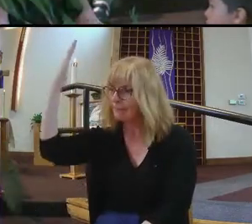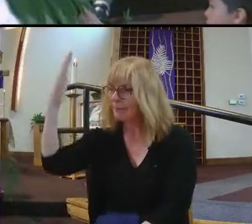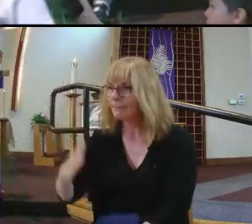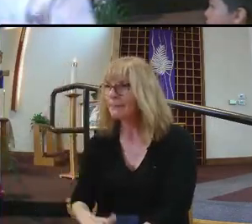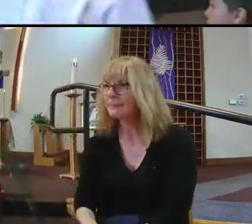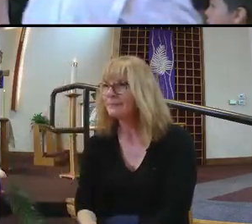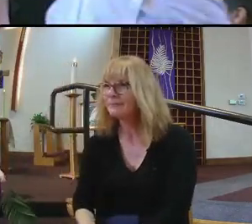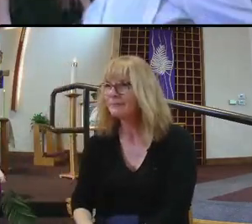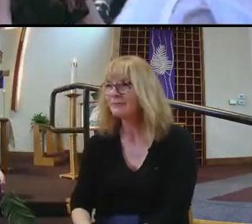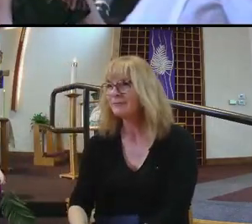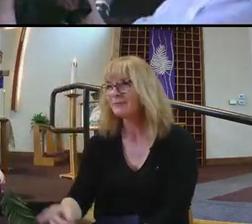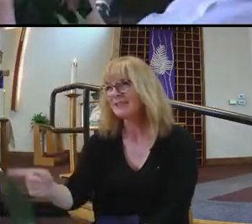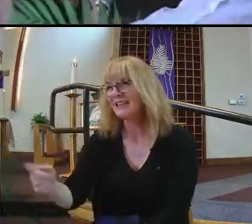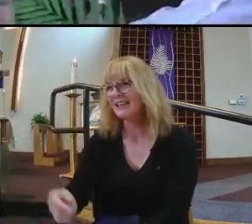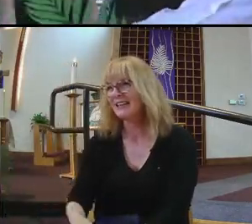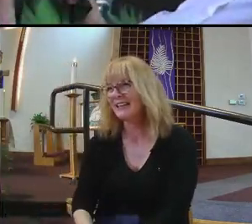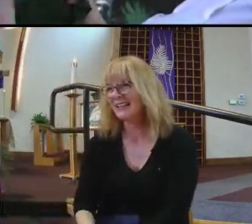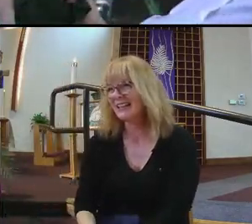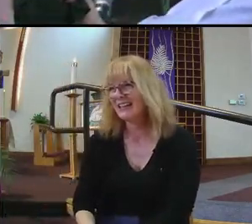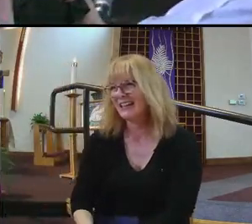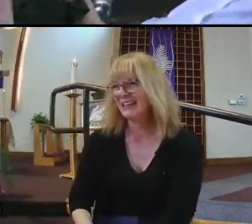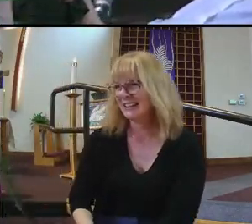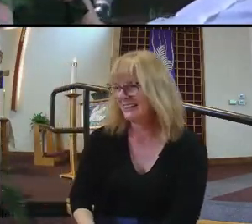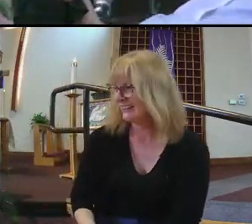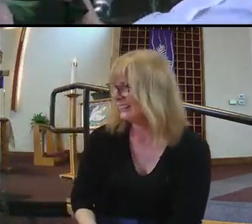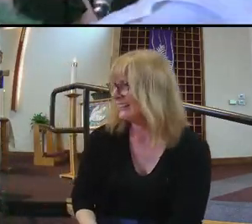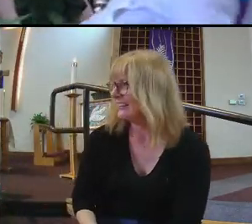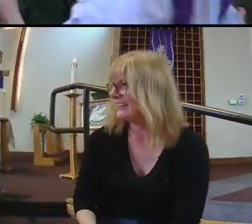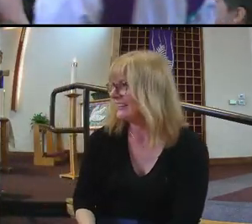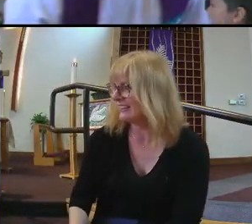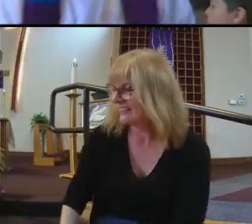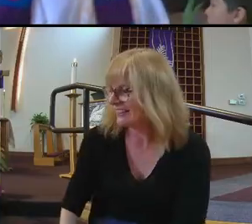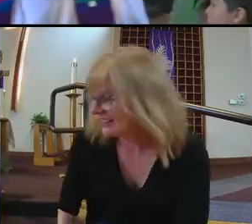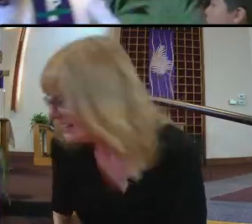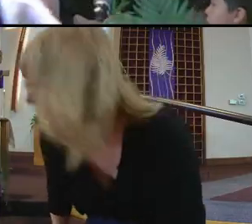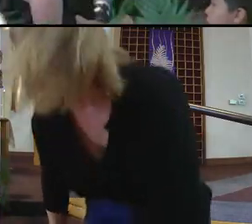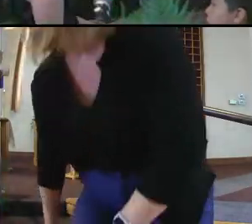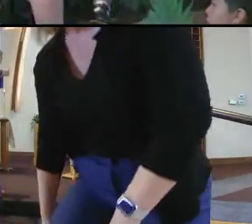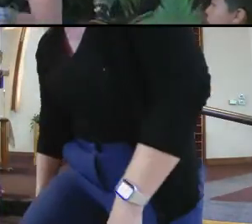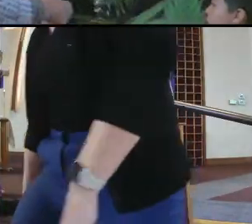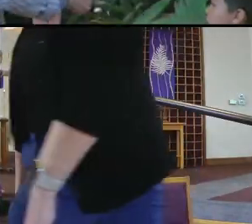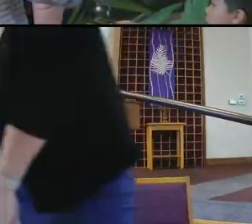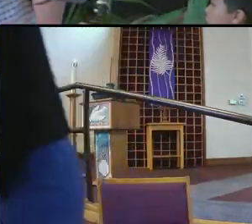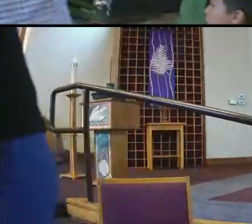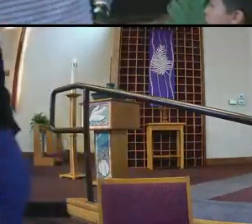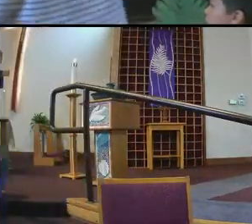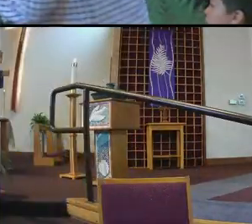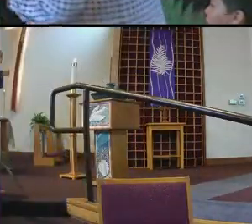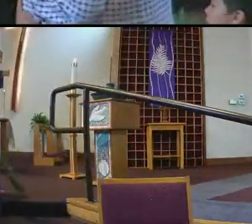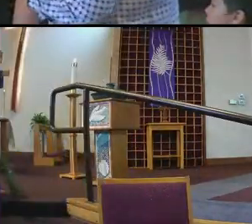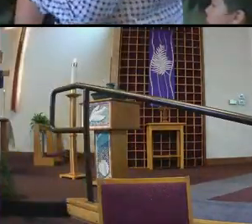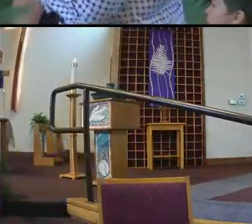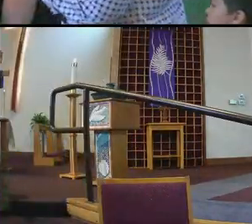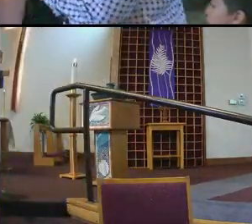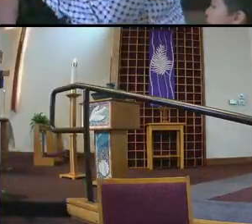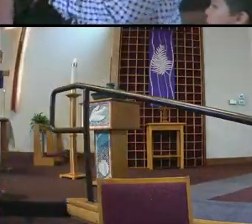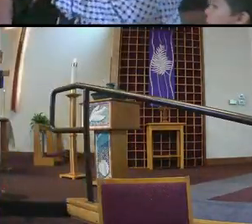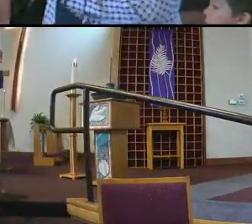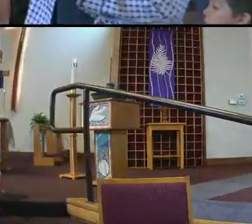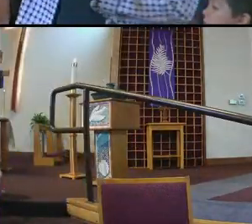go, hi, Mom. Hi, Dad. It's good to see y'all here today. I have a challenge with